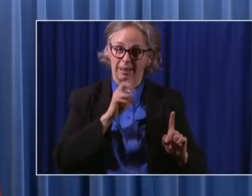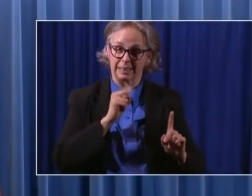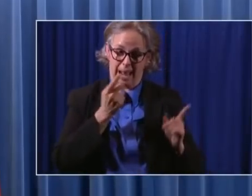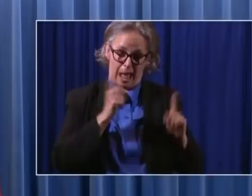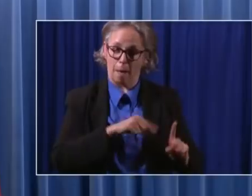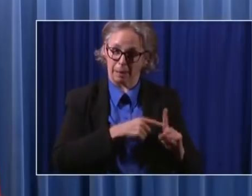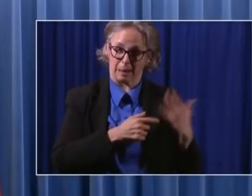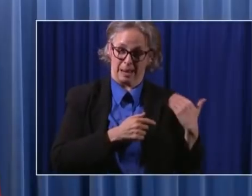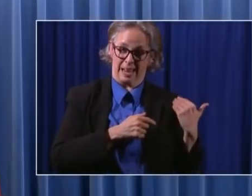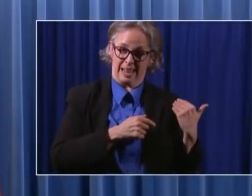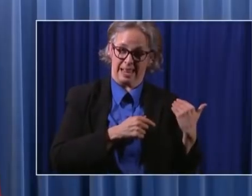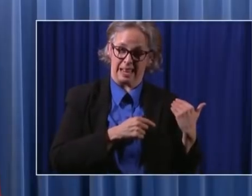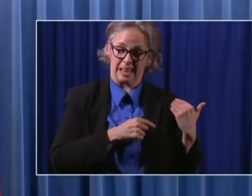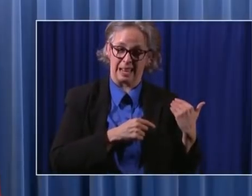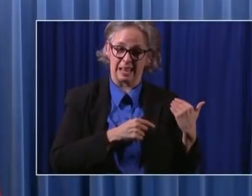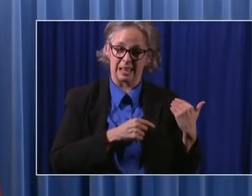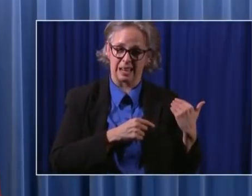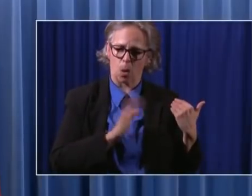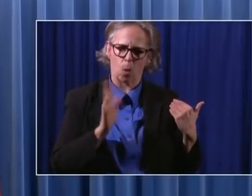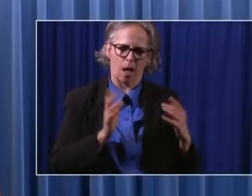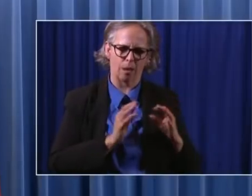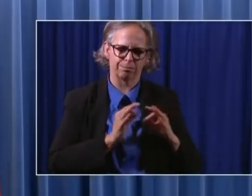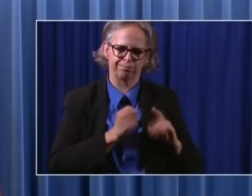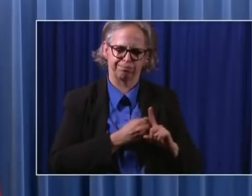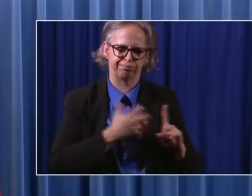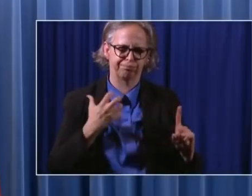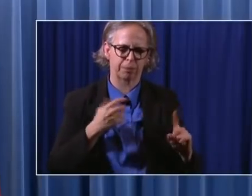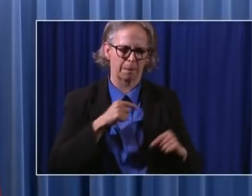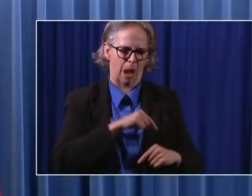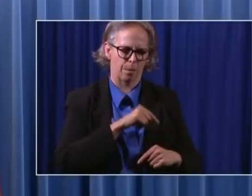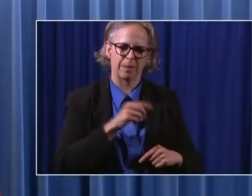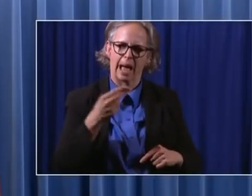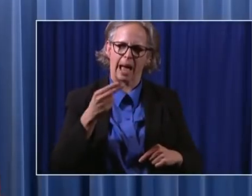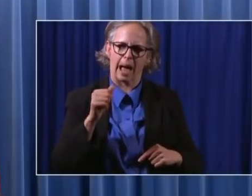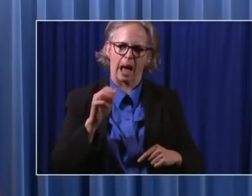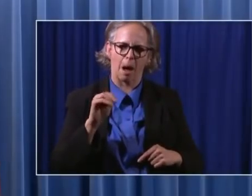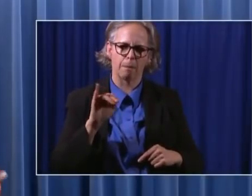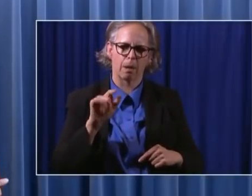I just talked for a moment about Hamilton County because